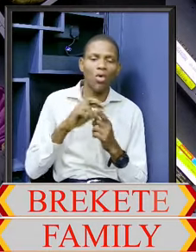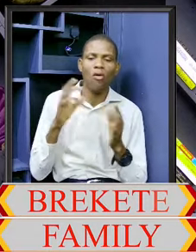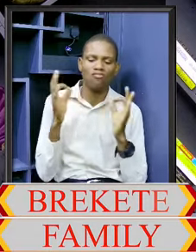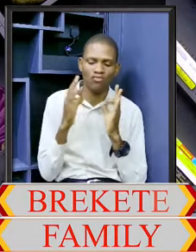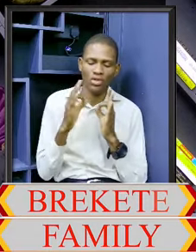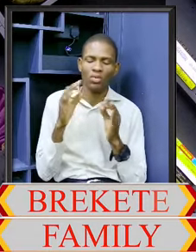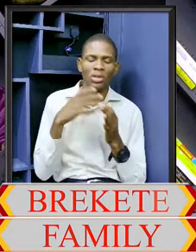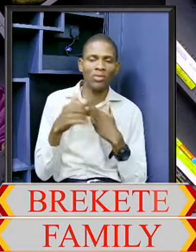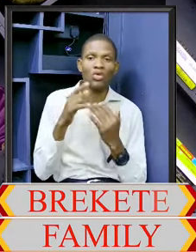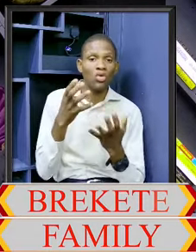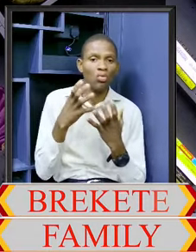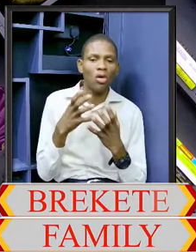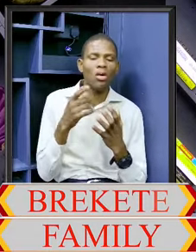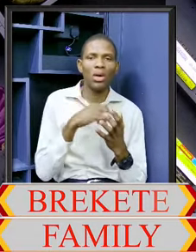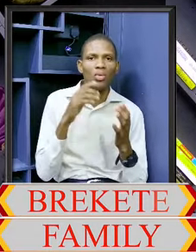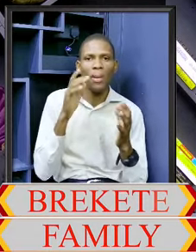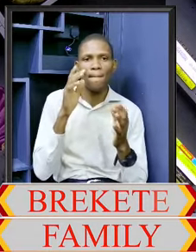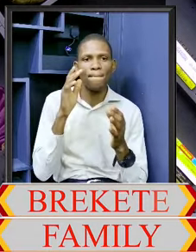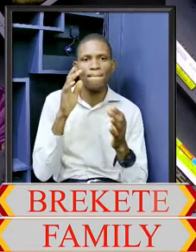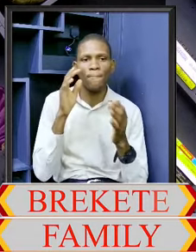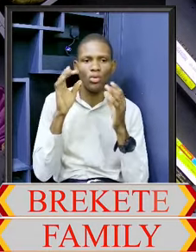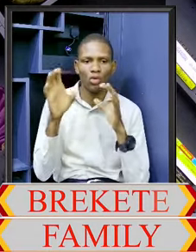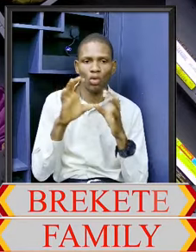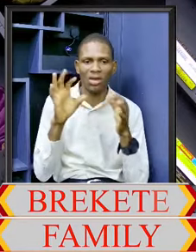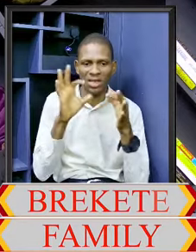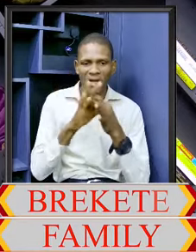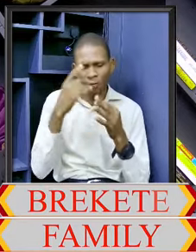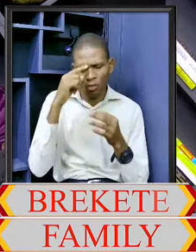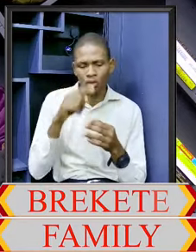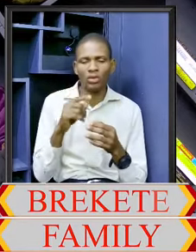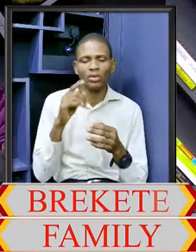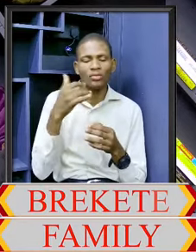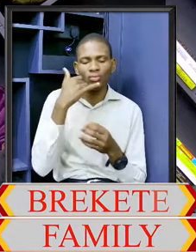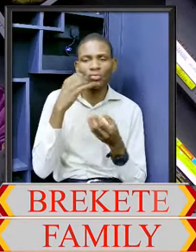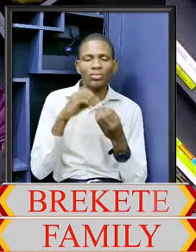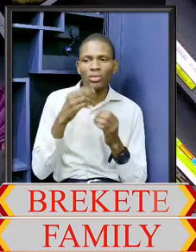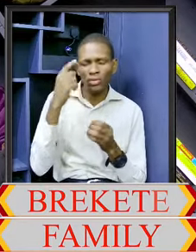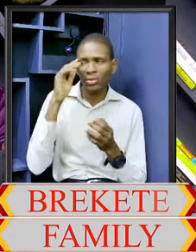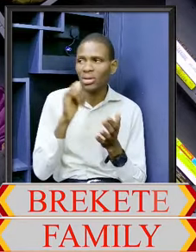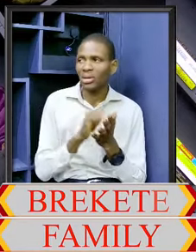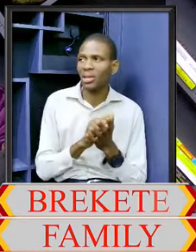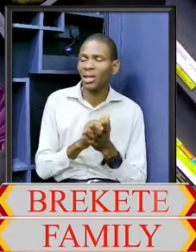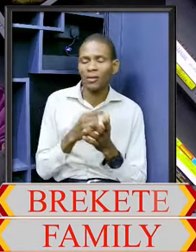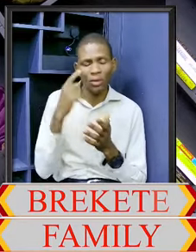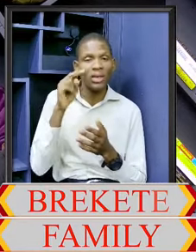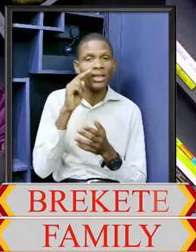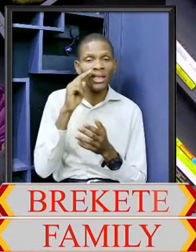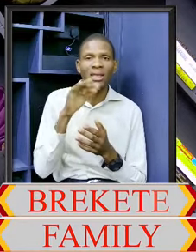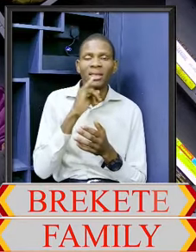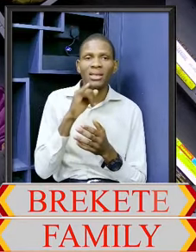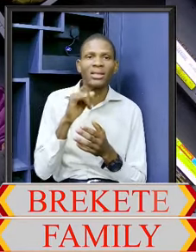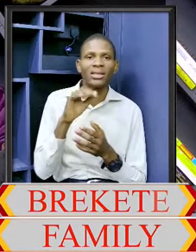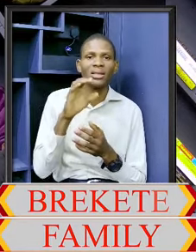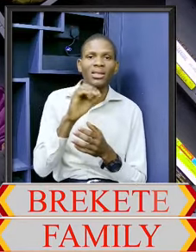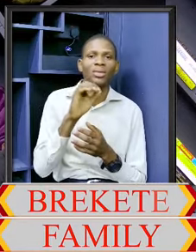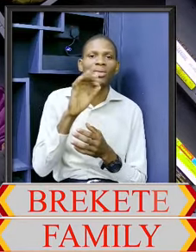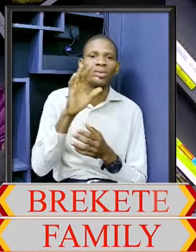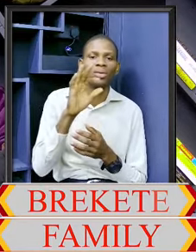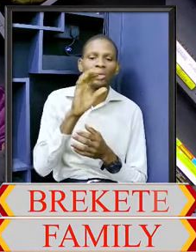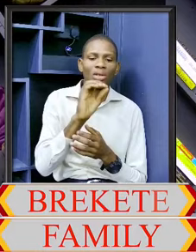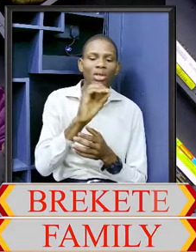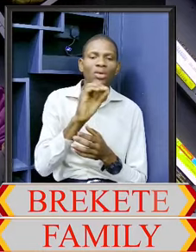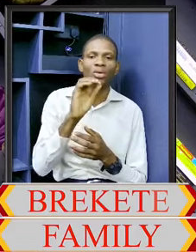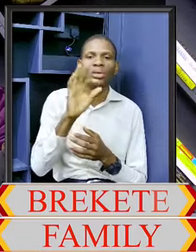He go power for you, sir. I beg, give us telephone number. The phone number will Nigerians go use call now. 090